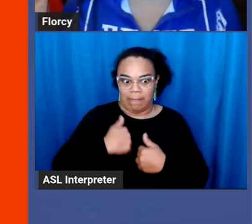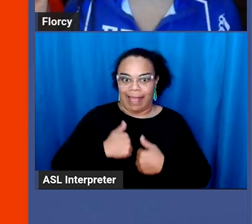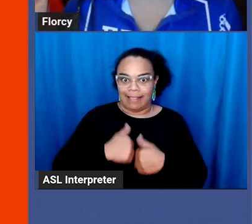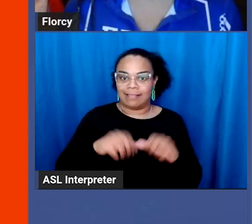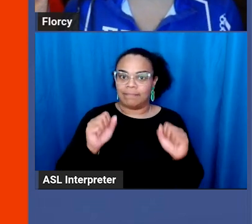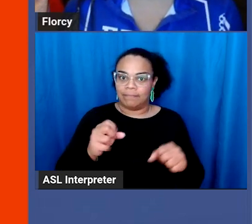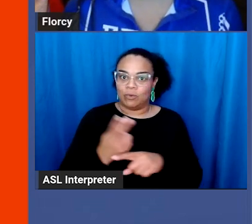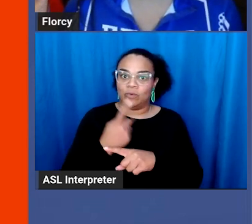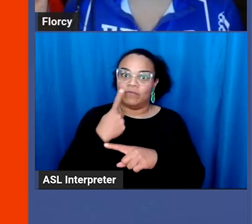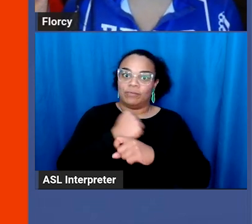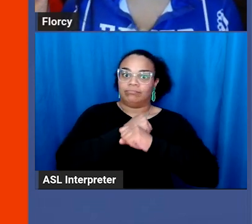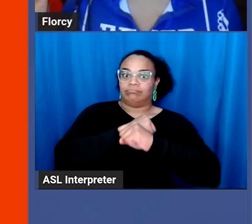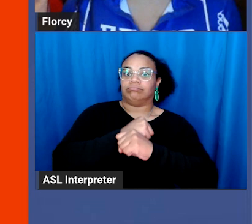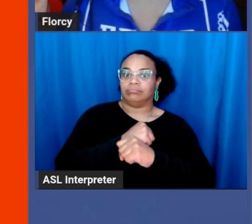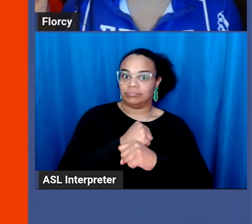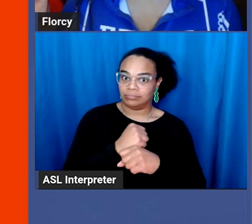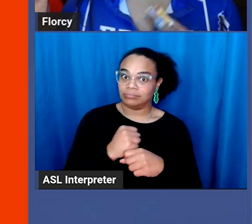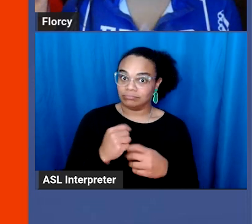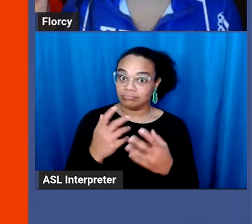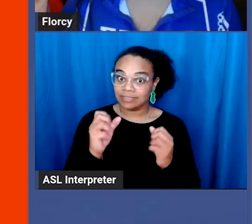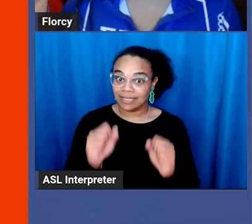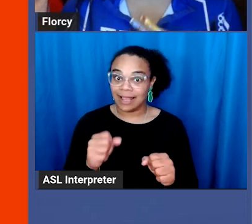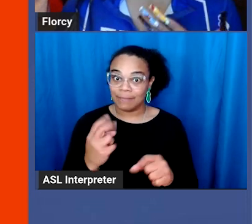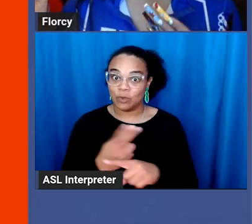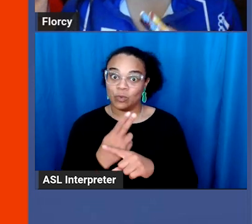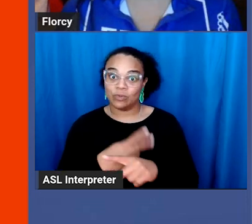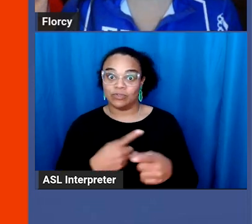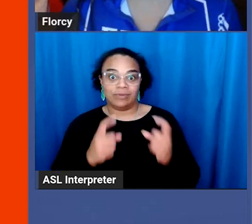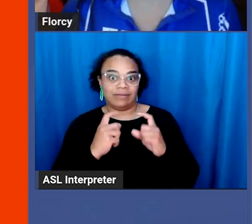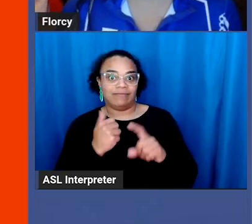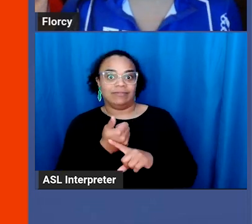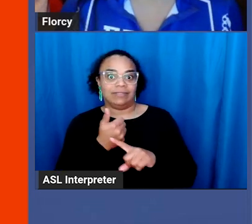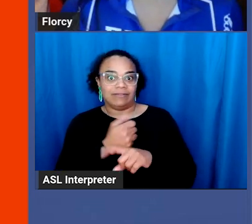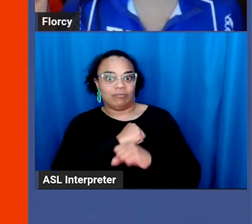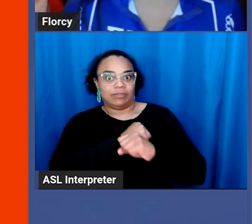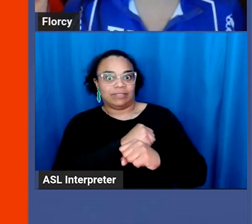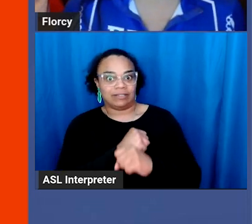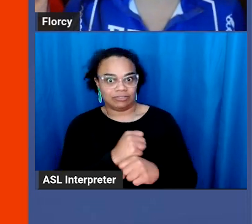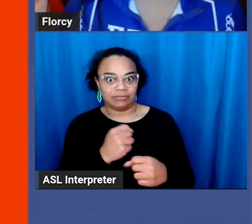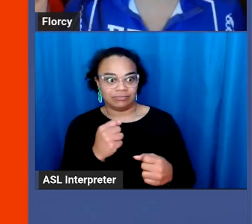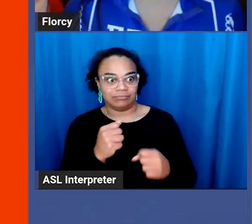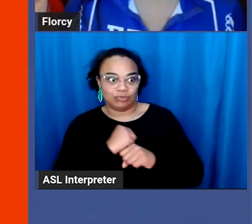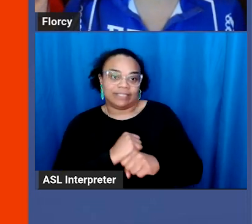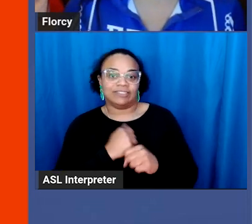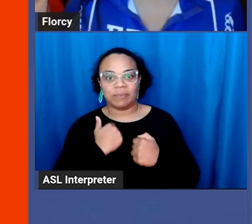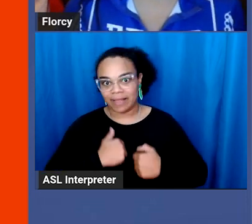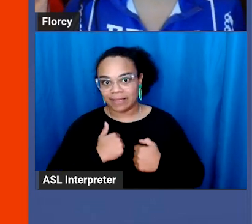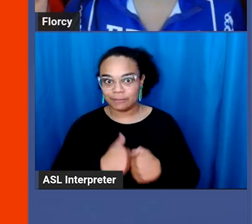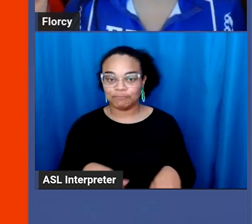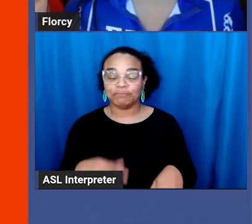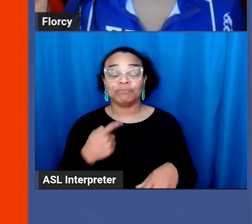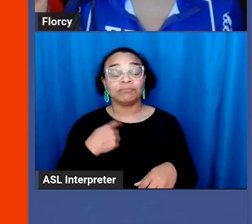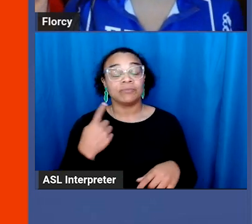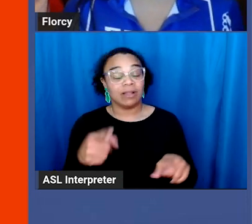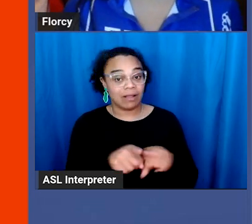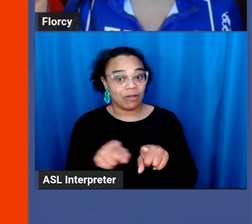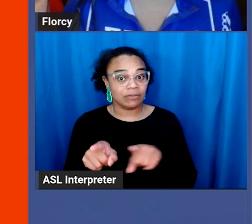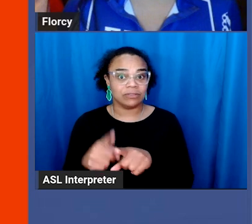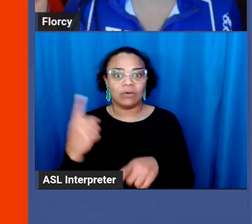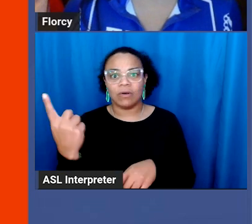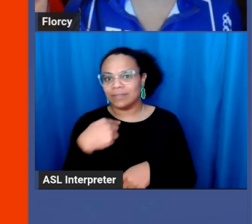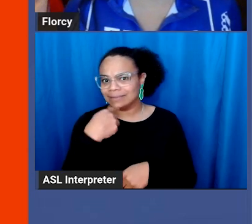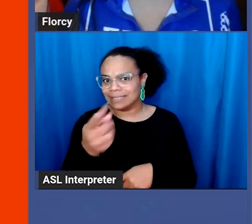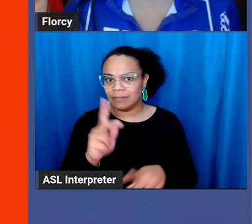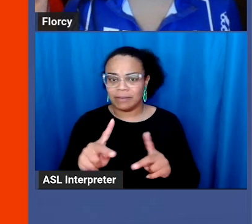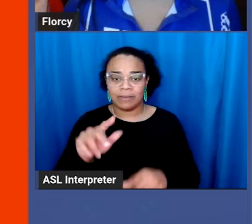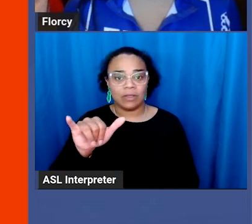a protection like ritual, like a protection like bath. And also, like I always tell people about yoni steams. Like if